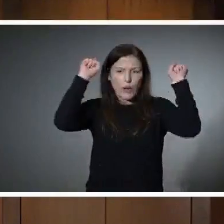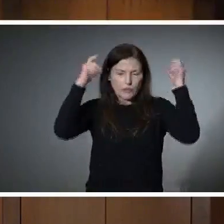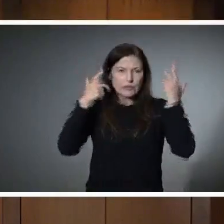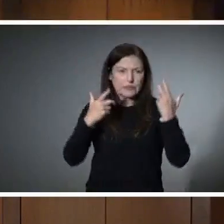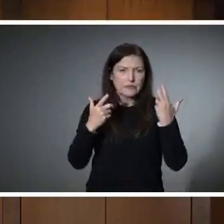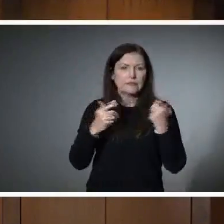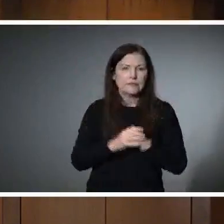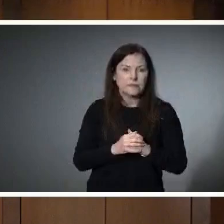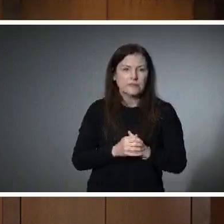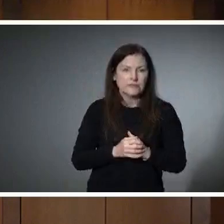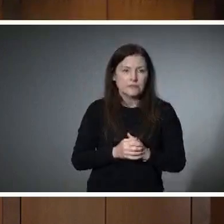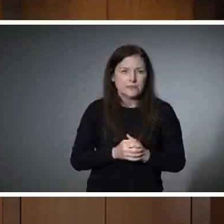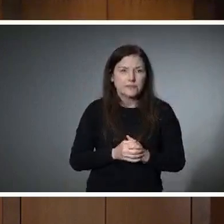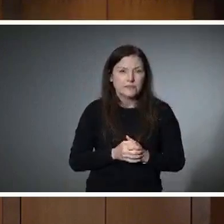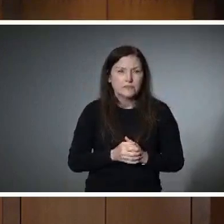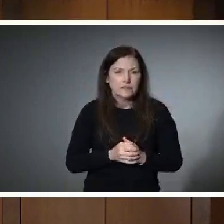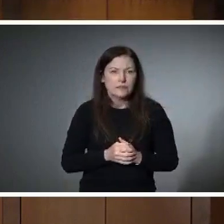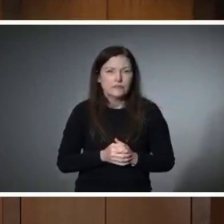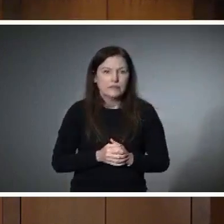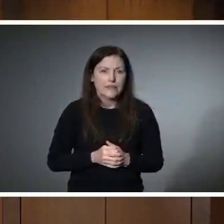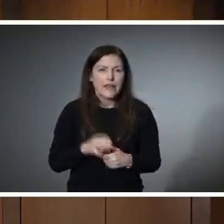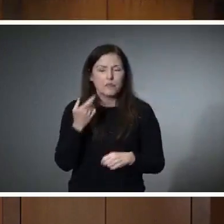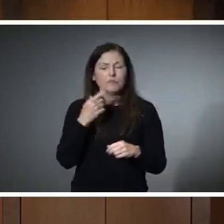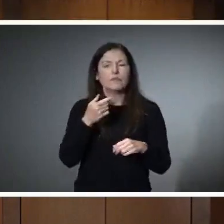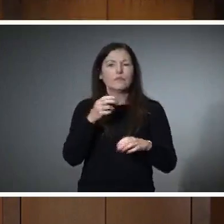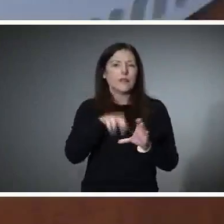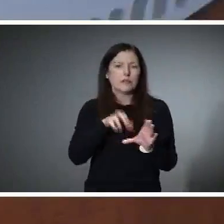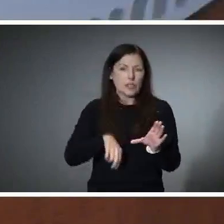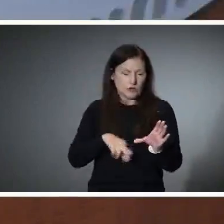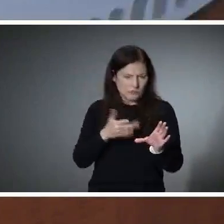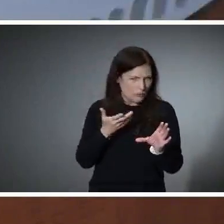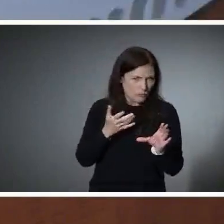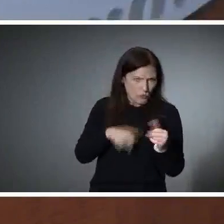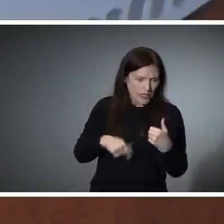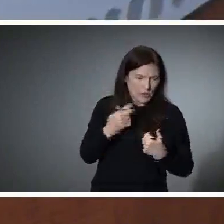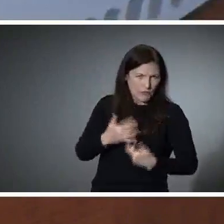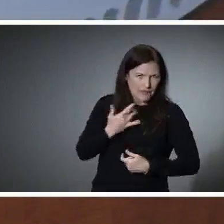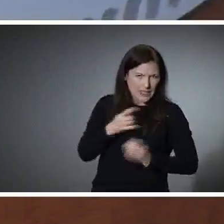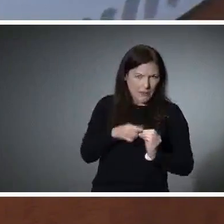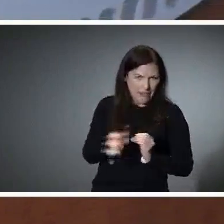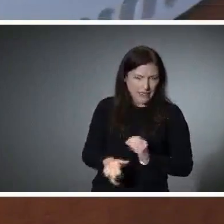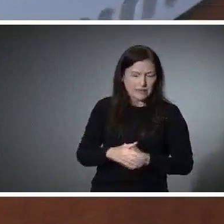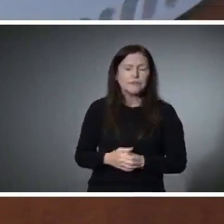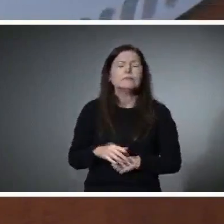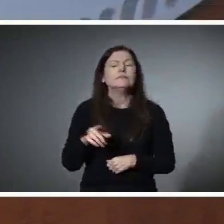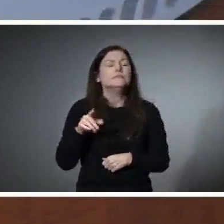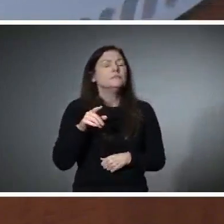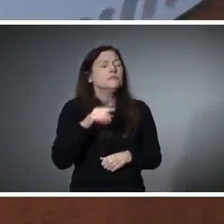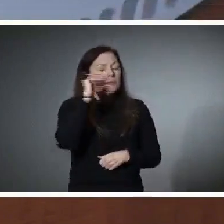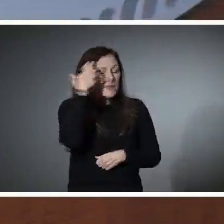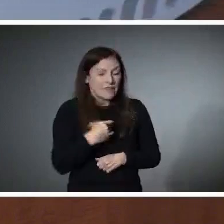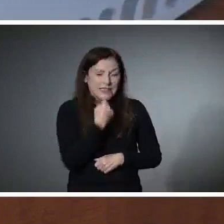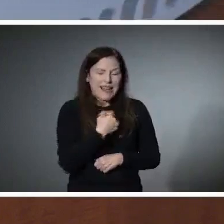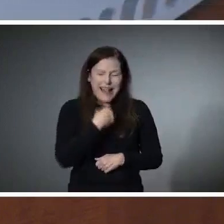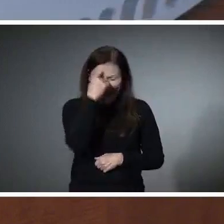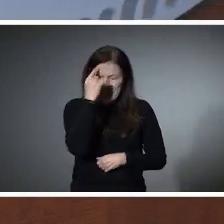Well, I believe that the events that transpired at the Capitol last week were